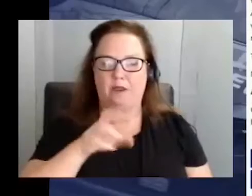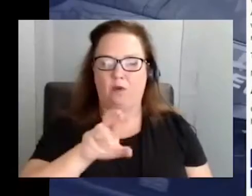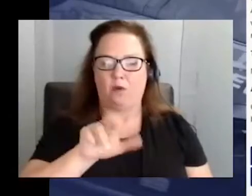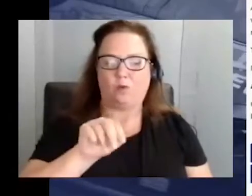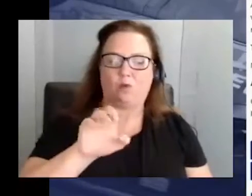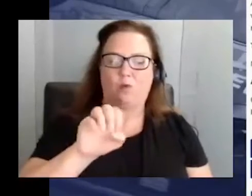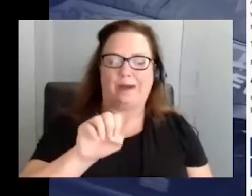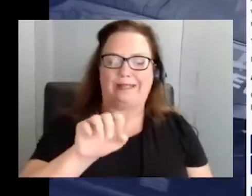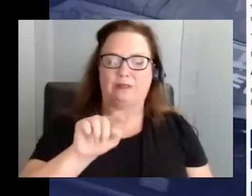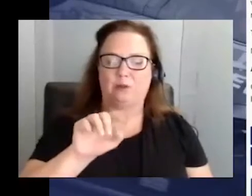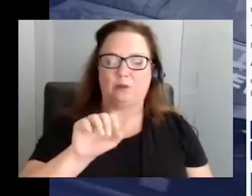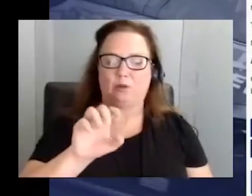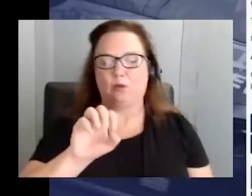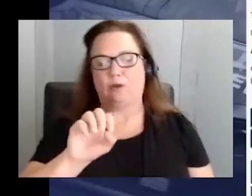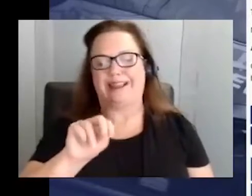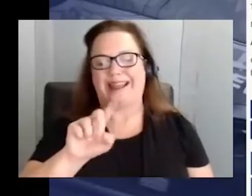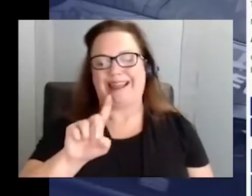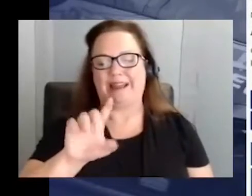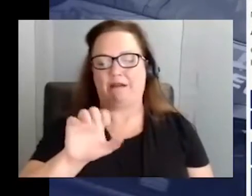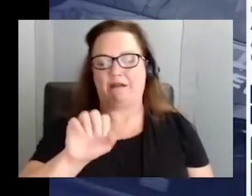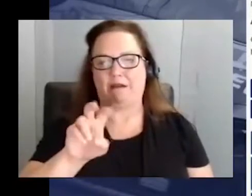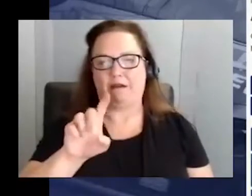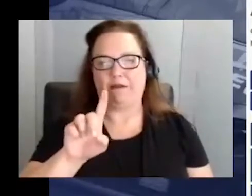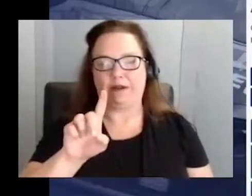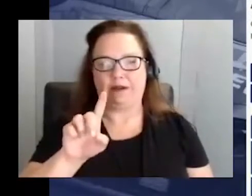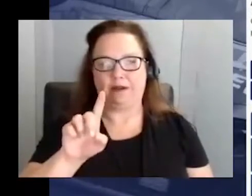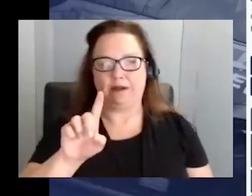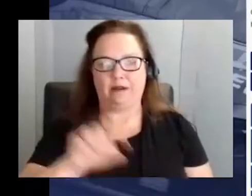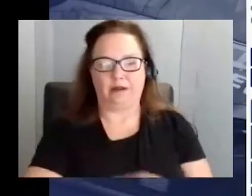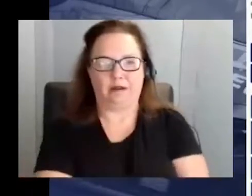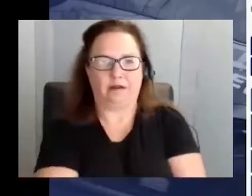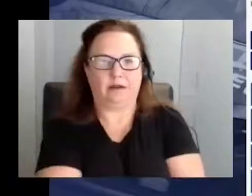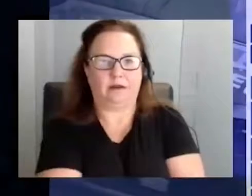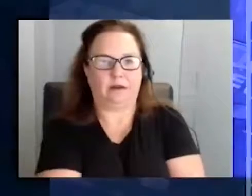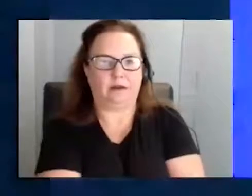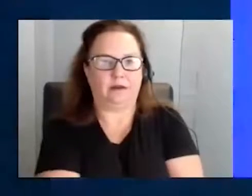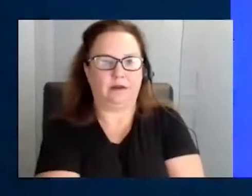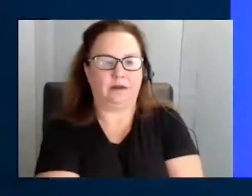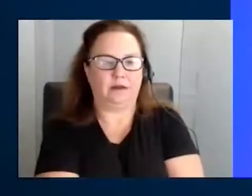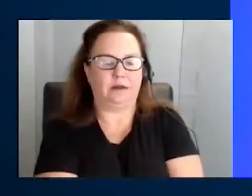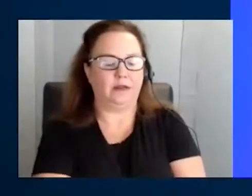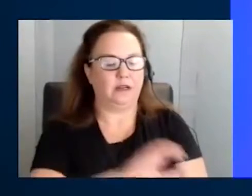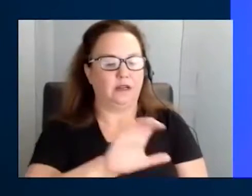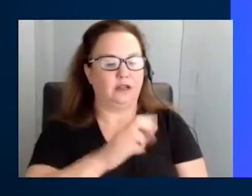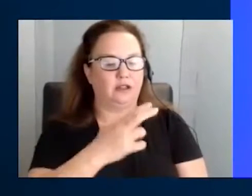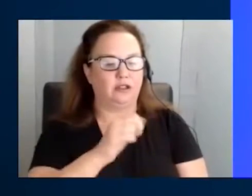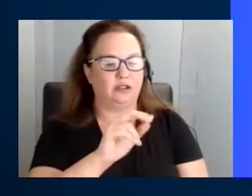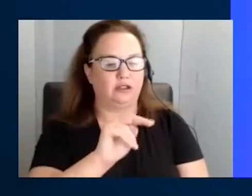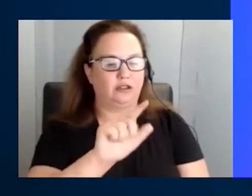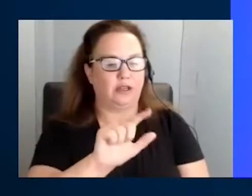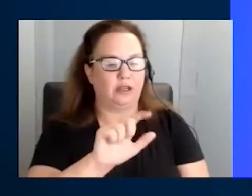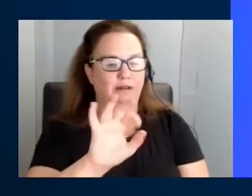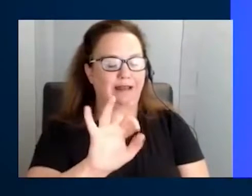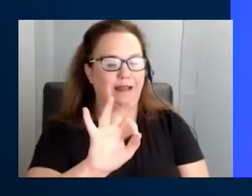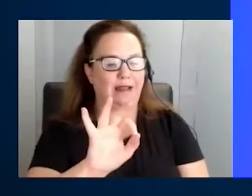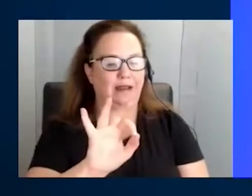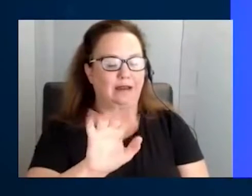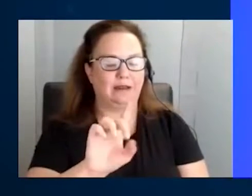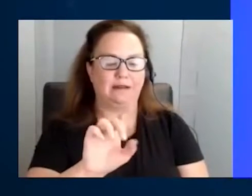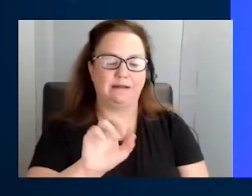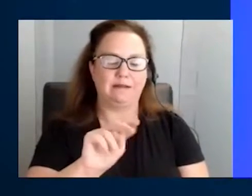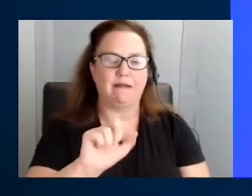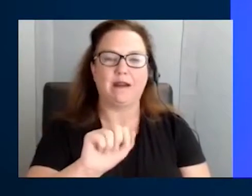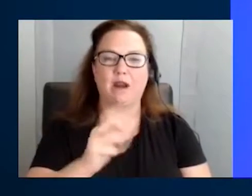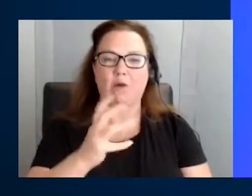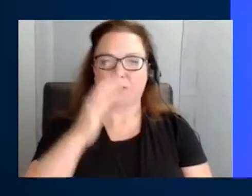kansasspeedway.com/race-to-end-COVID. And Janell, we have a media question from Channel 9's Donna Pittman. She wants to know, are folks able to choose which